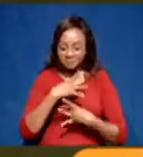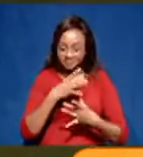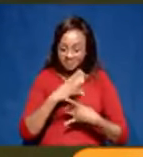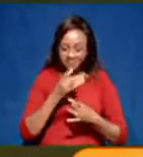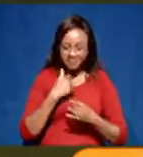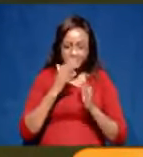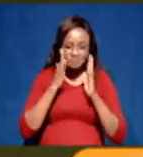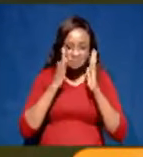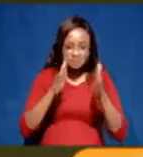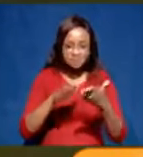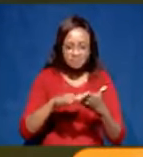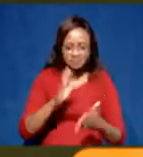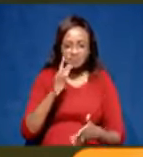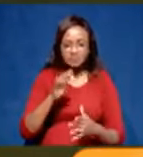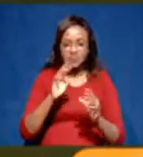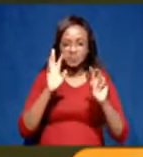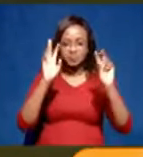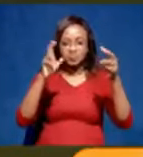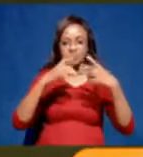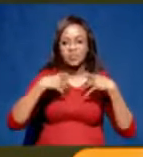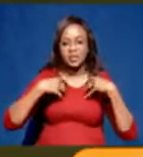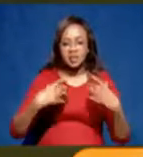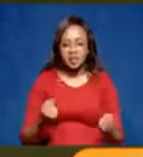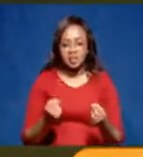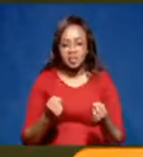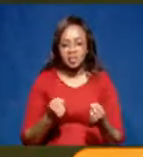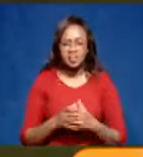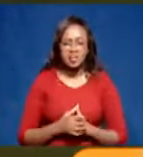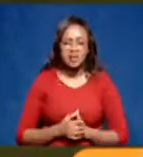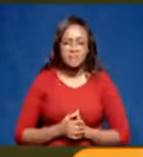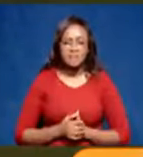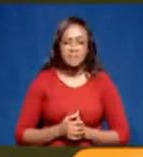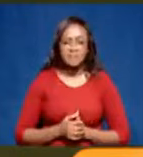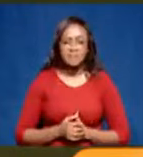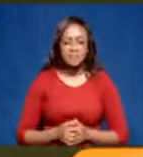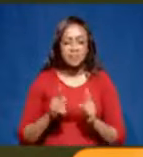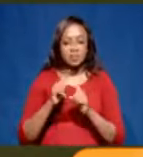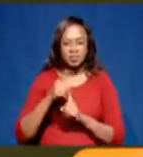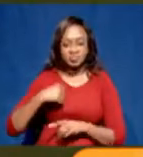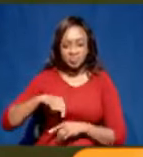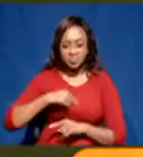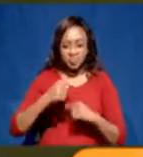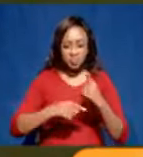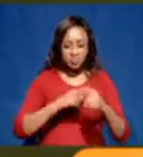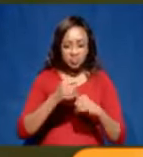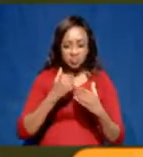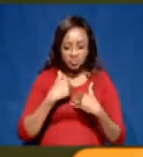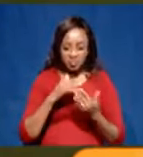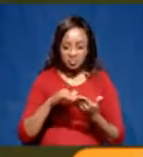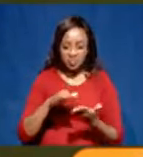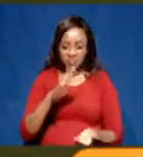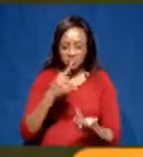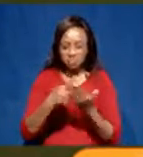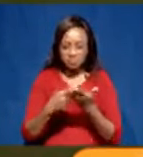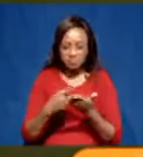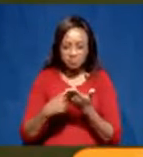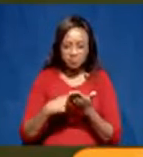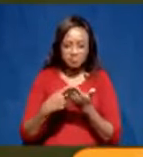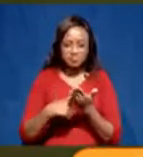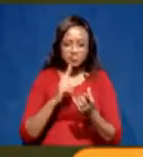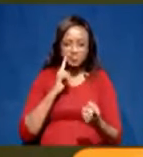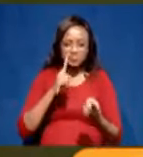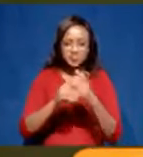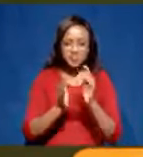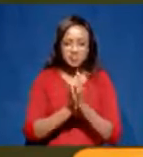health, obviously, for every citizen of the country, and that we will continue to have this conversation until such time as the public